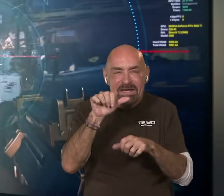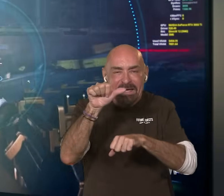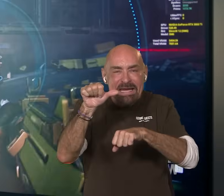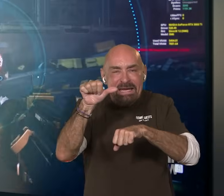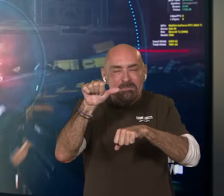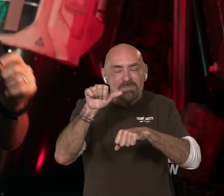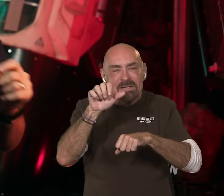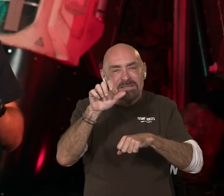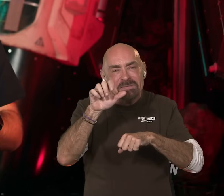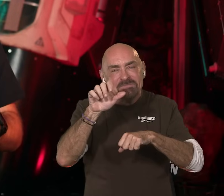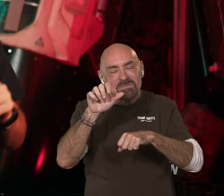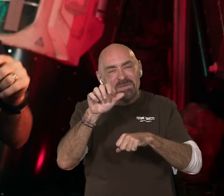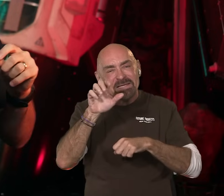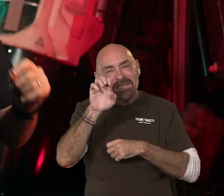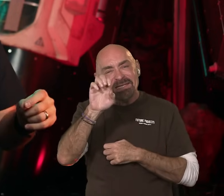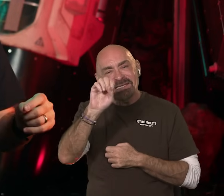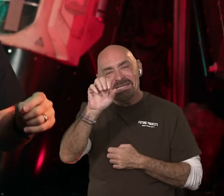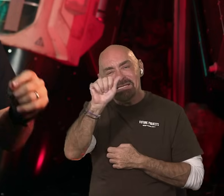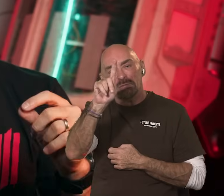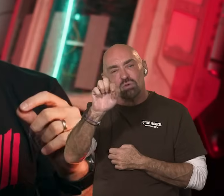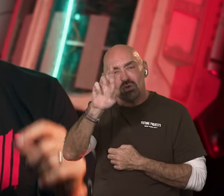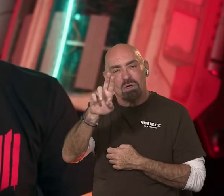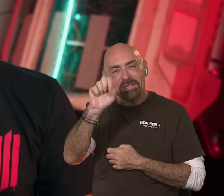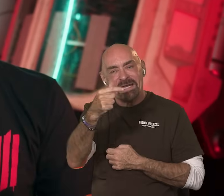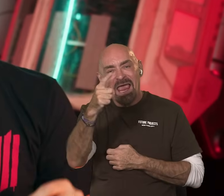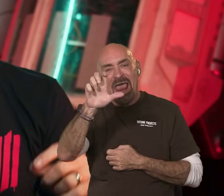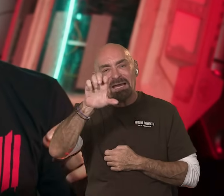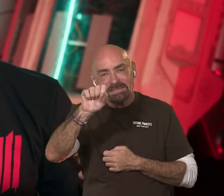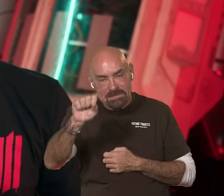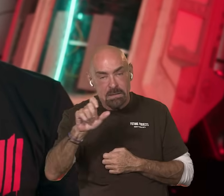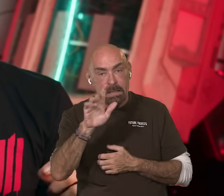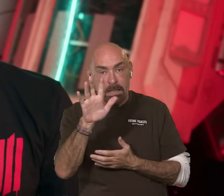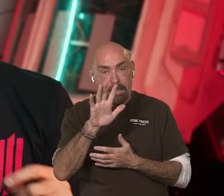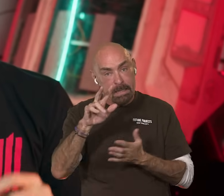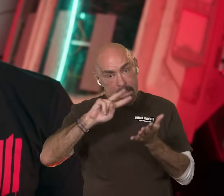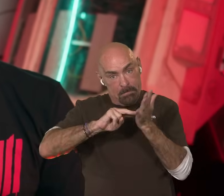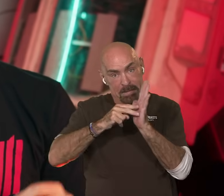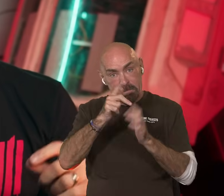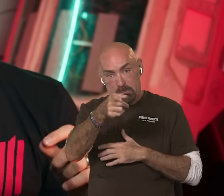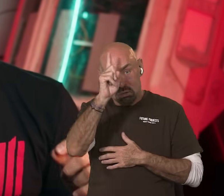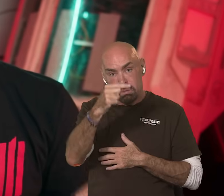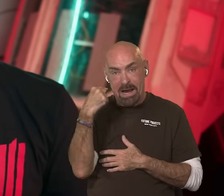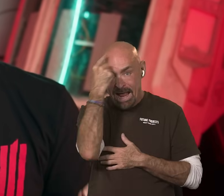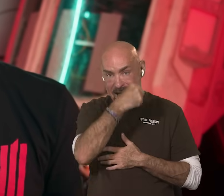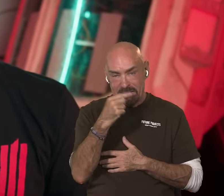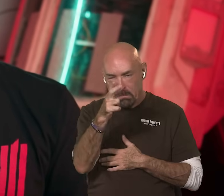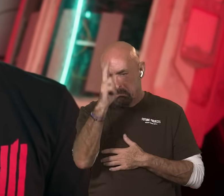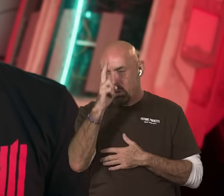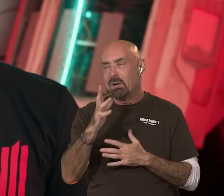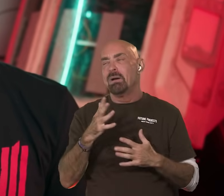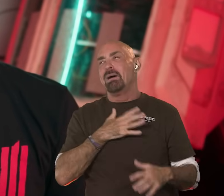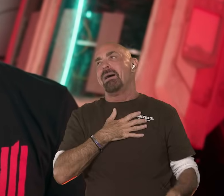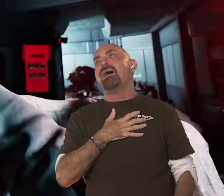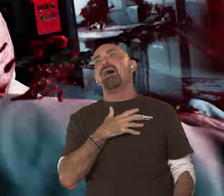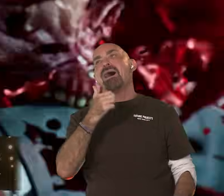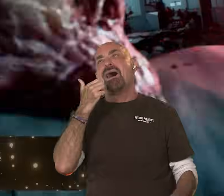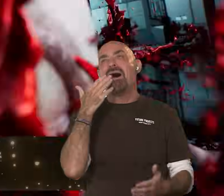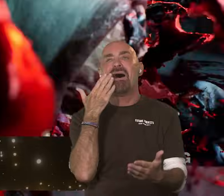throughout everything. That impact and that feedback and that variation makes shooting things in the head feel incredibly